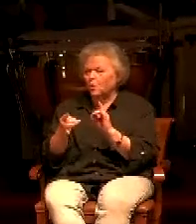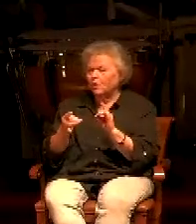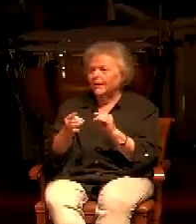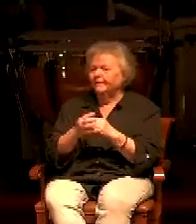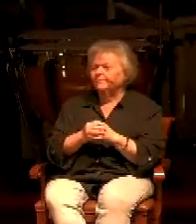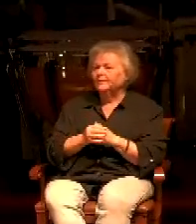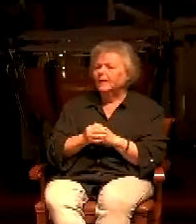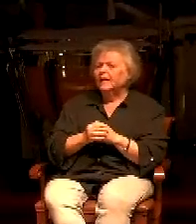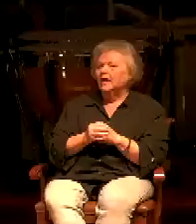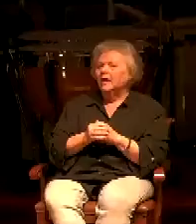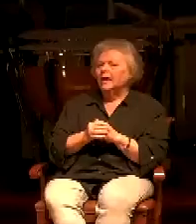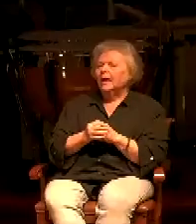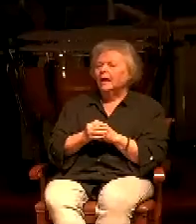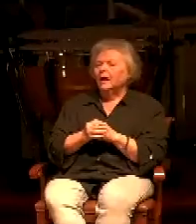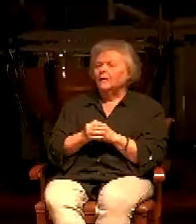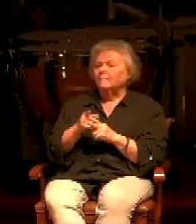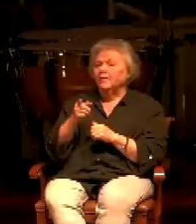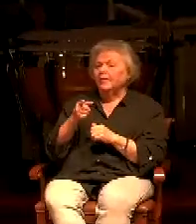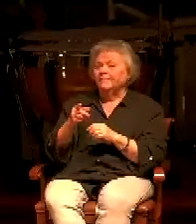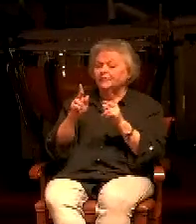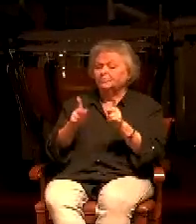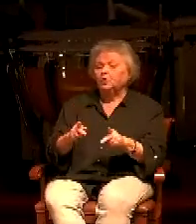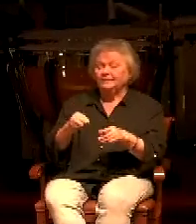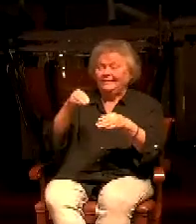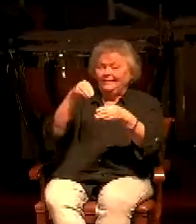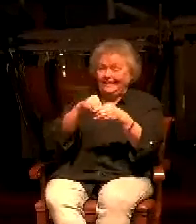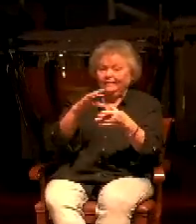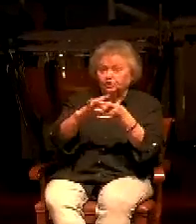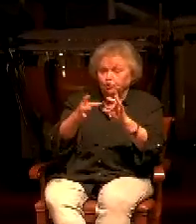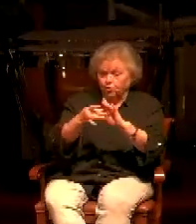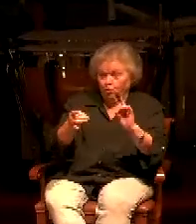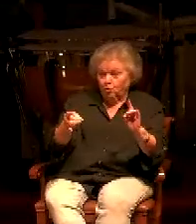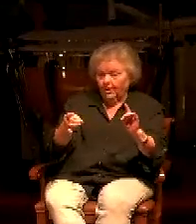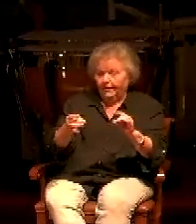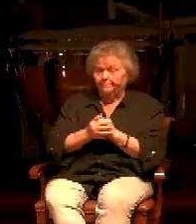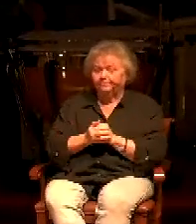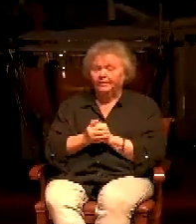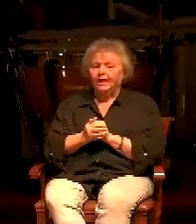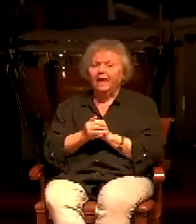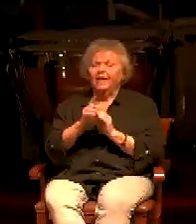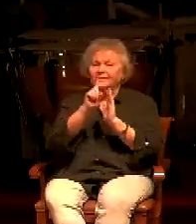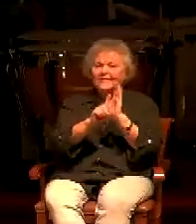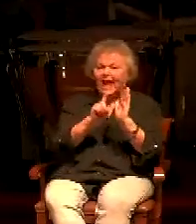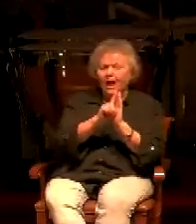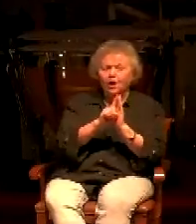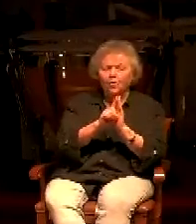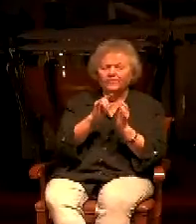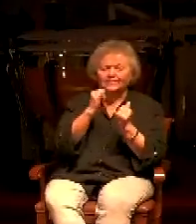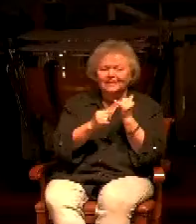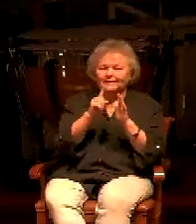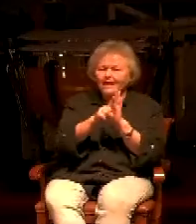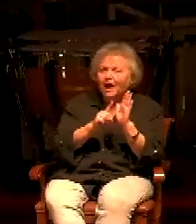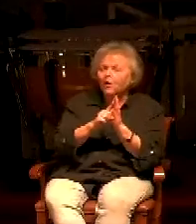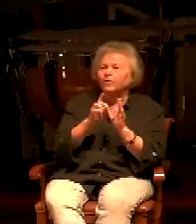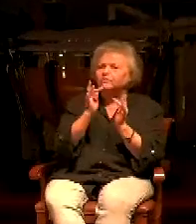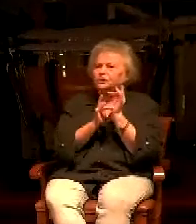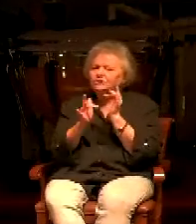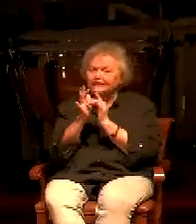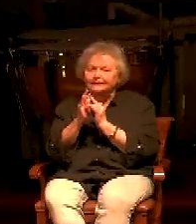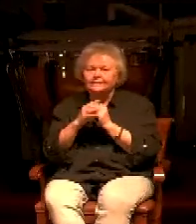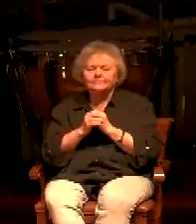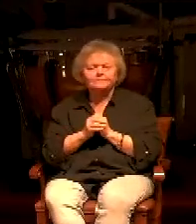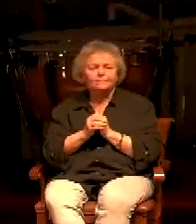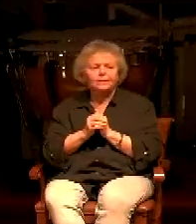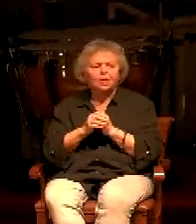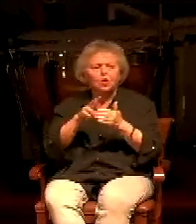he's actually in the story. And we are tracing these last hours. And what we're about to read is what